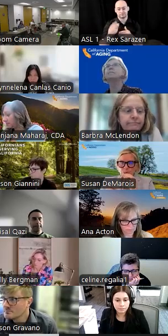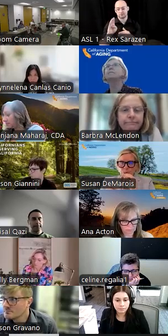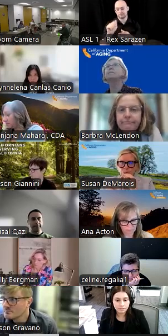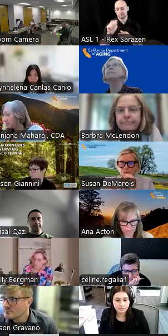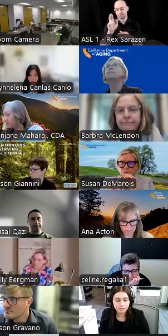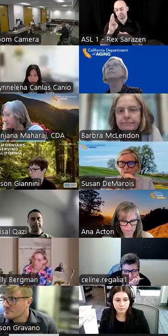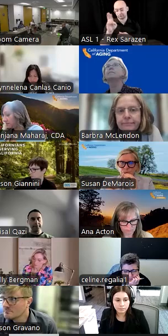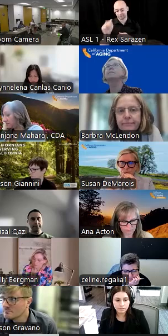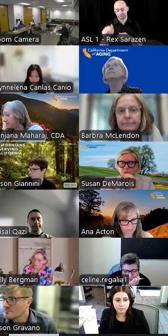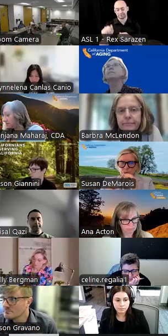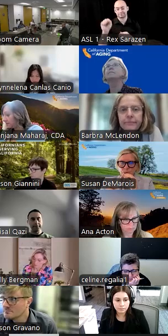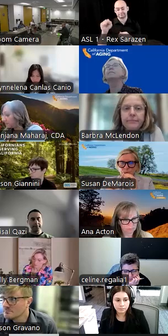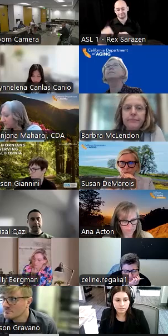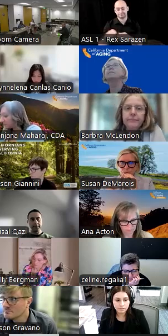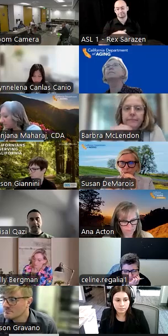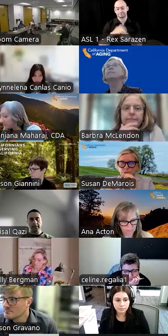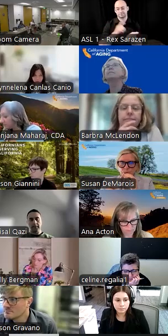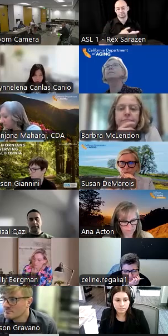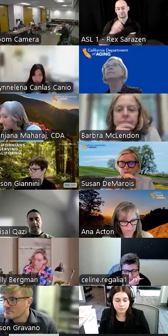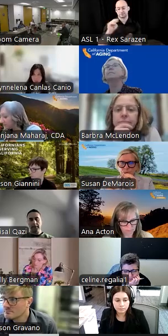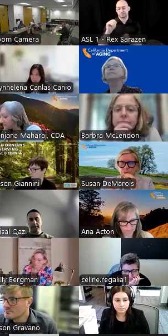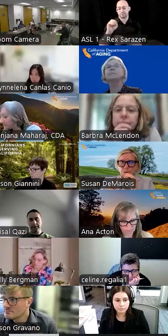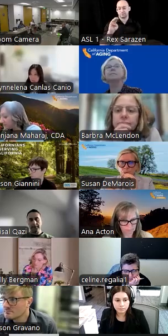Aye. Dr. Mobley.